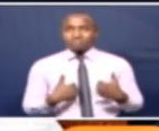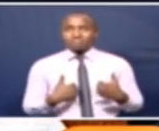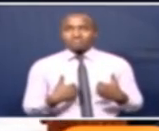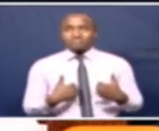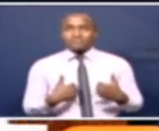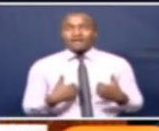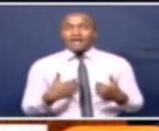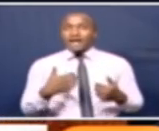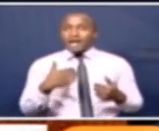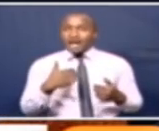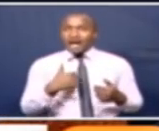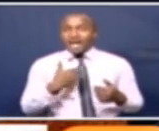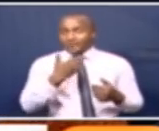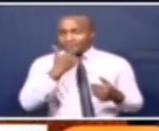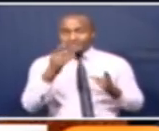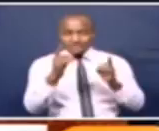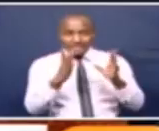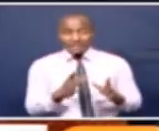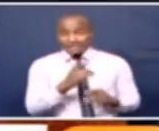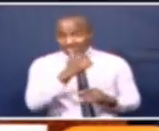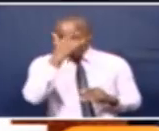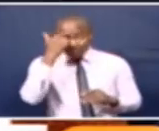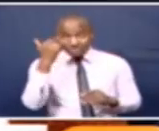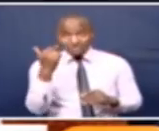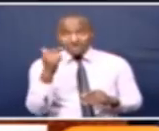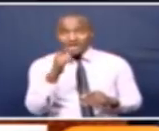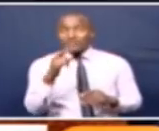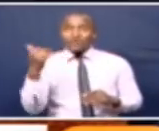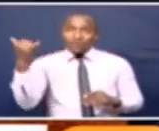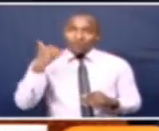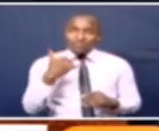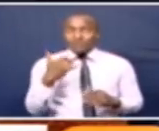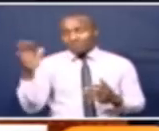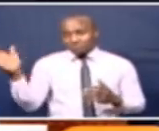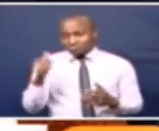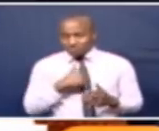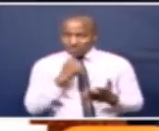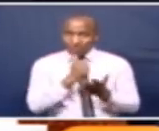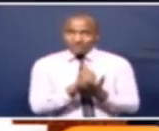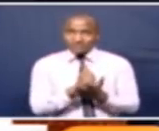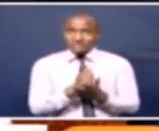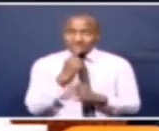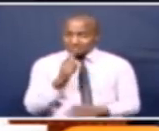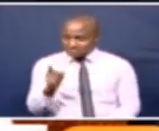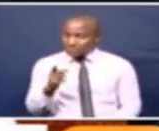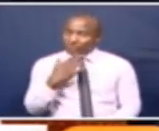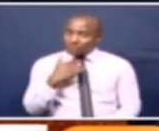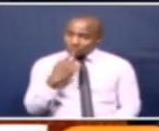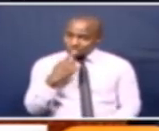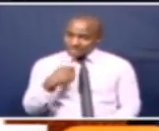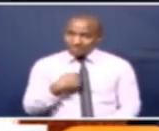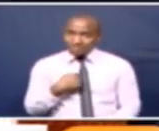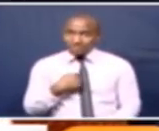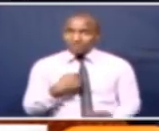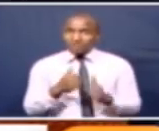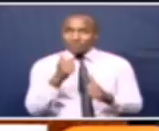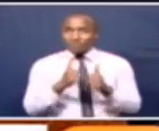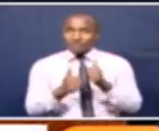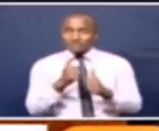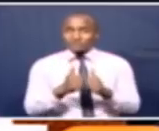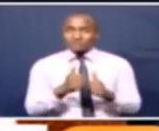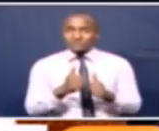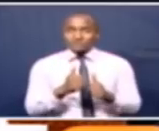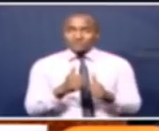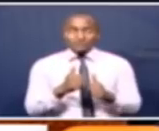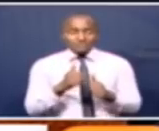I've had the best directors because he could call me in his office and say, Goldalyn, I want you to tell me which concept and